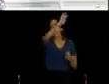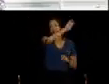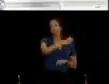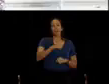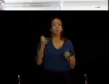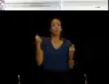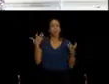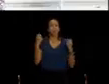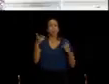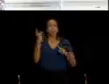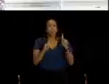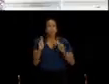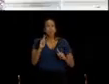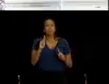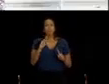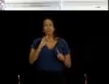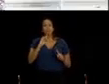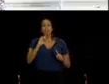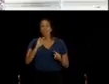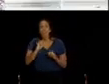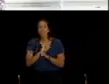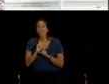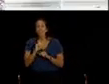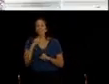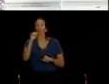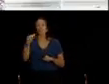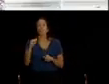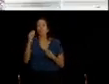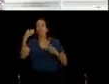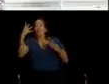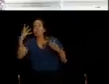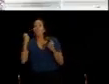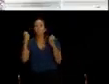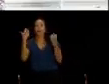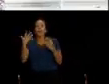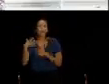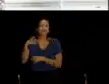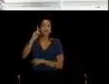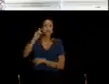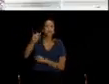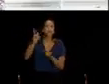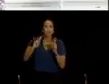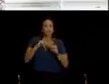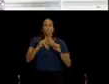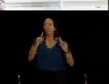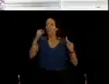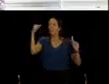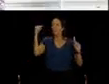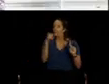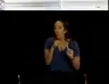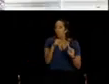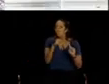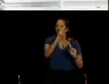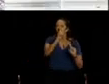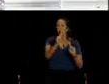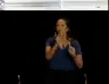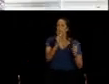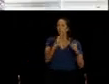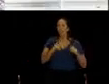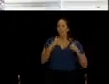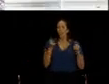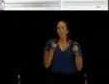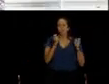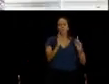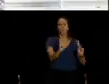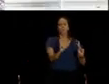care about the stories of disabled people. It's just about opportunity, you know? Anything is possible with the proper